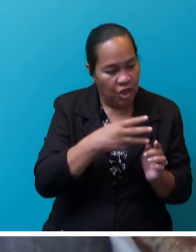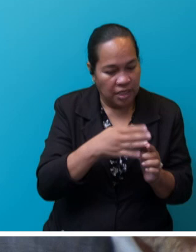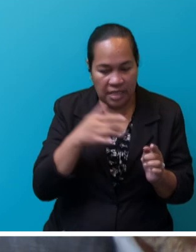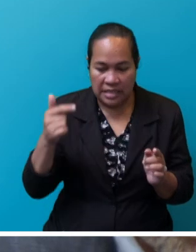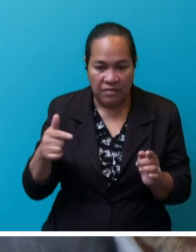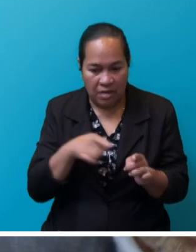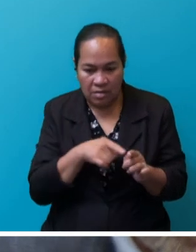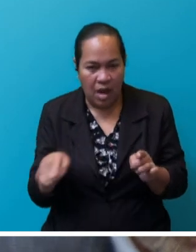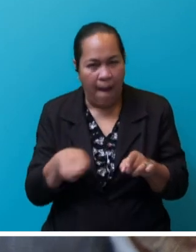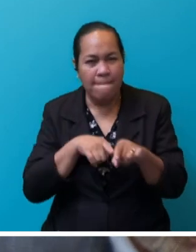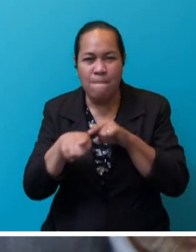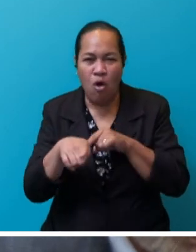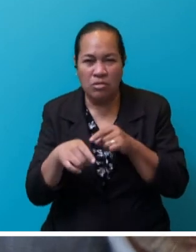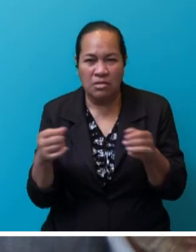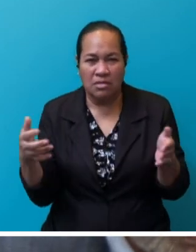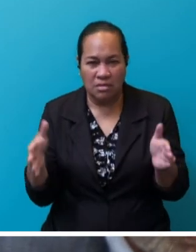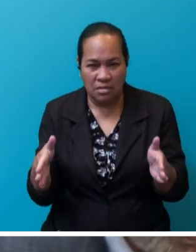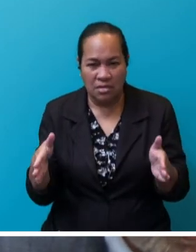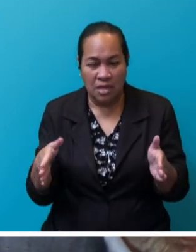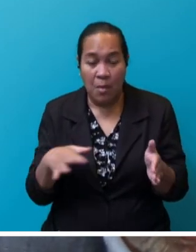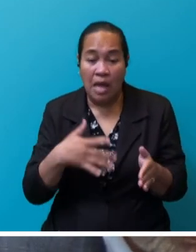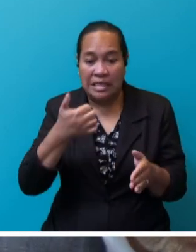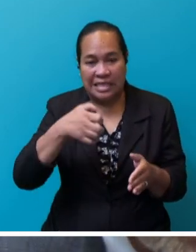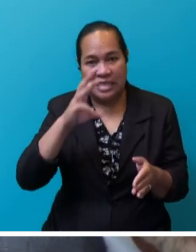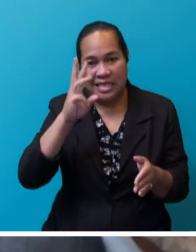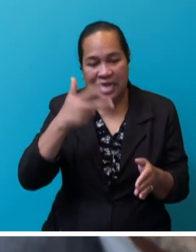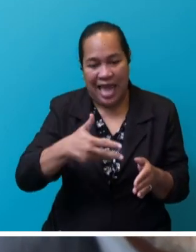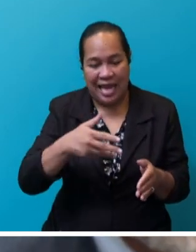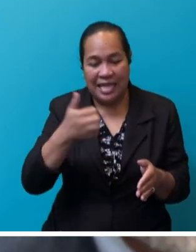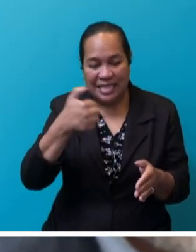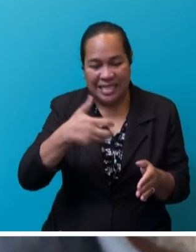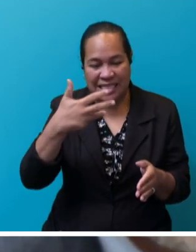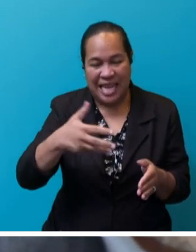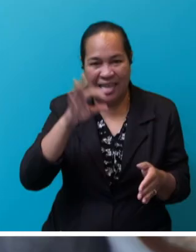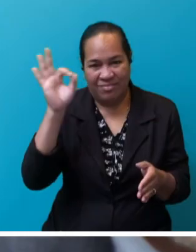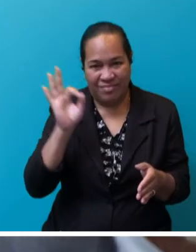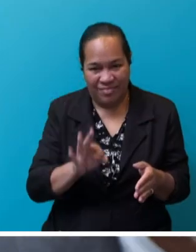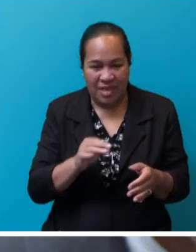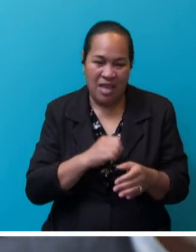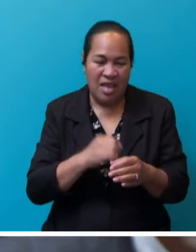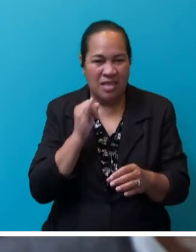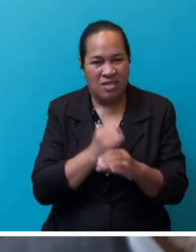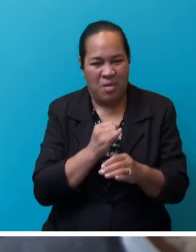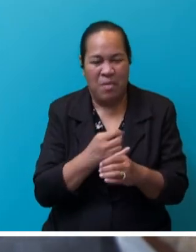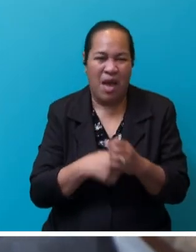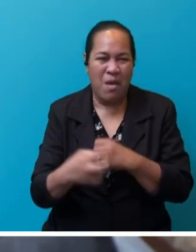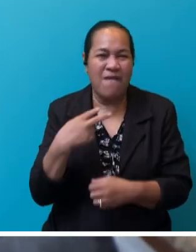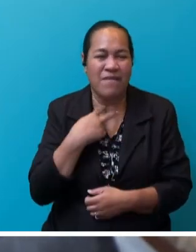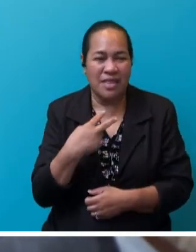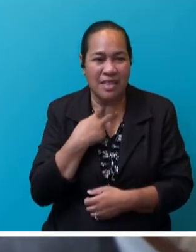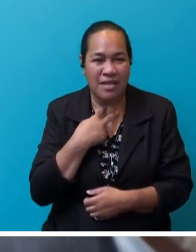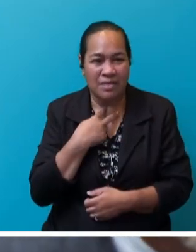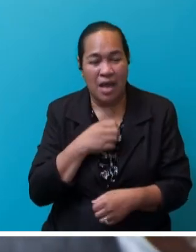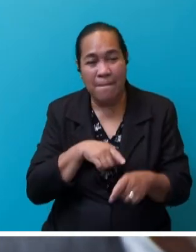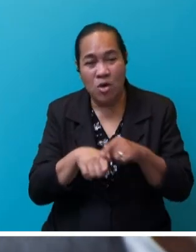most affected, accounting for nearly 69% of all child crime victims. The majority of these are sexual offenses,